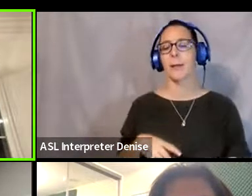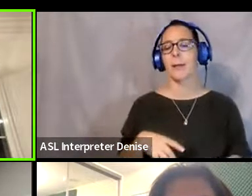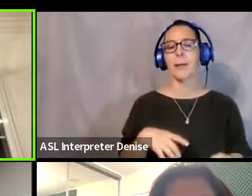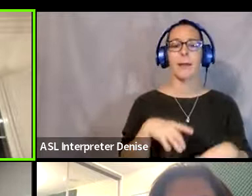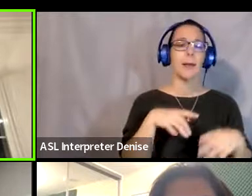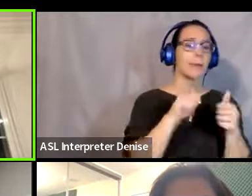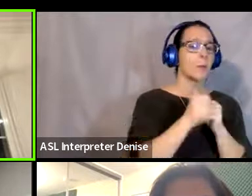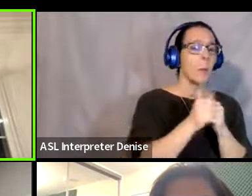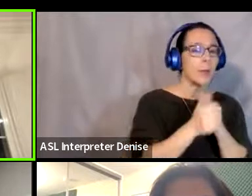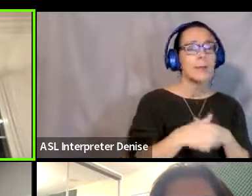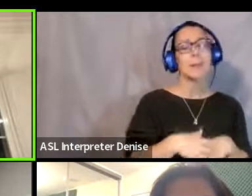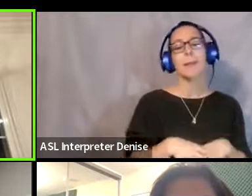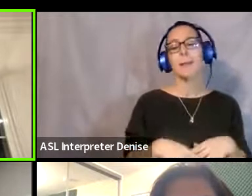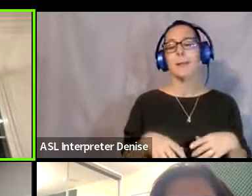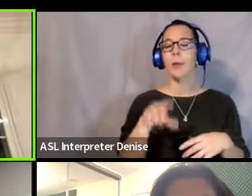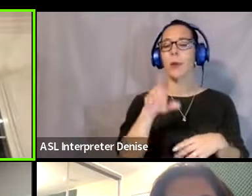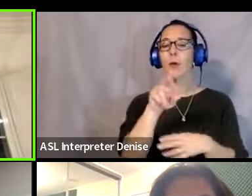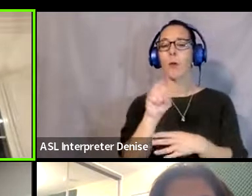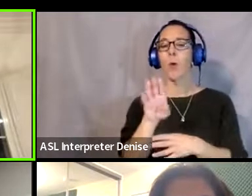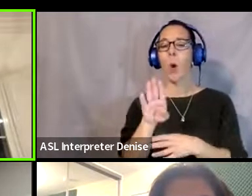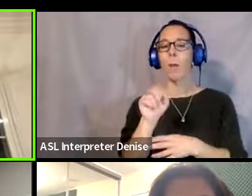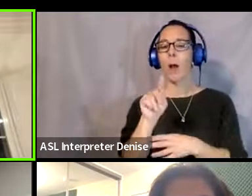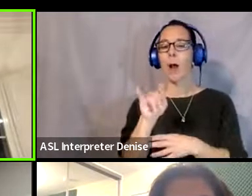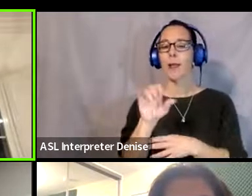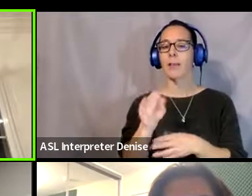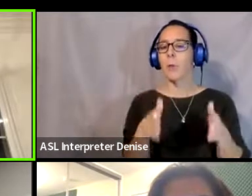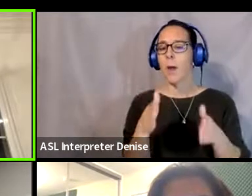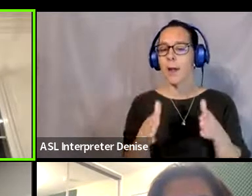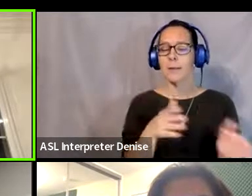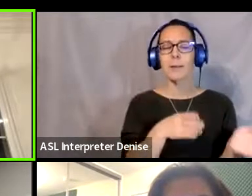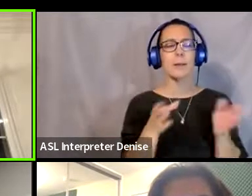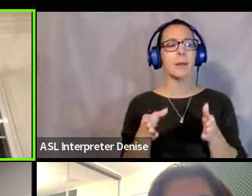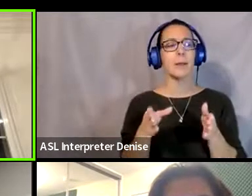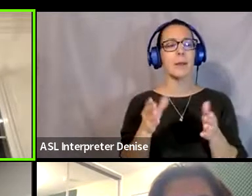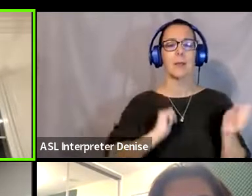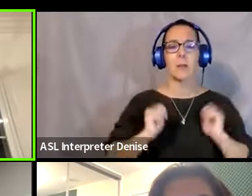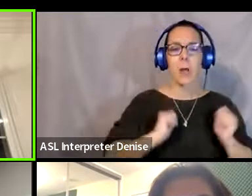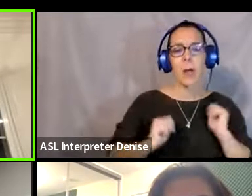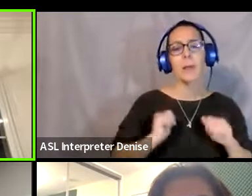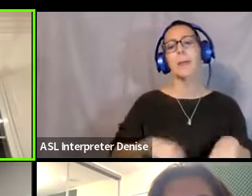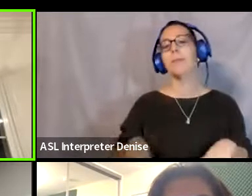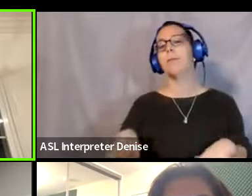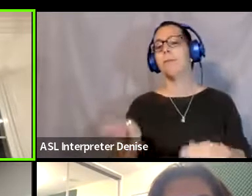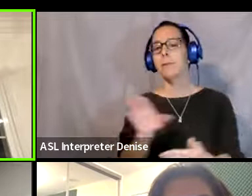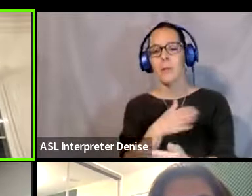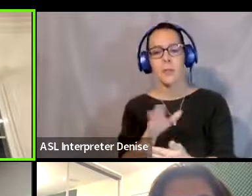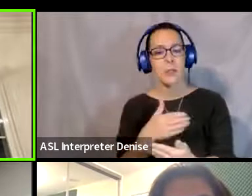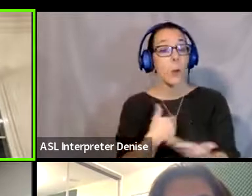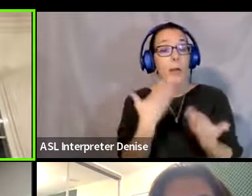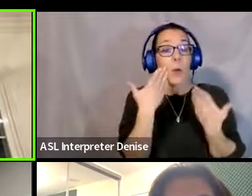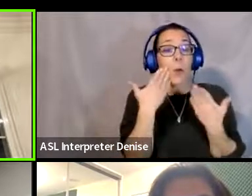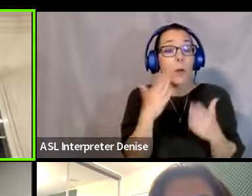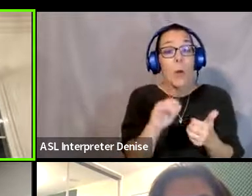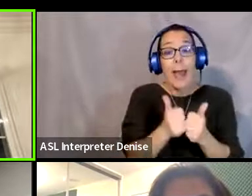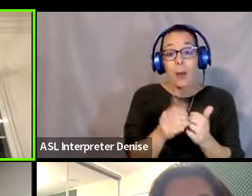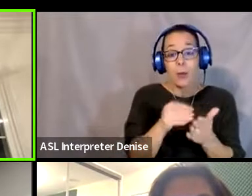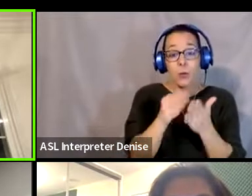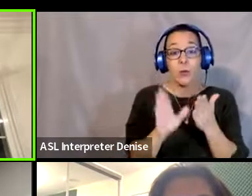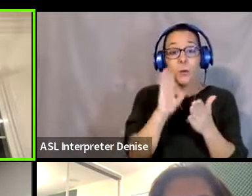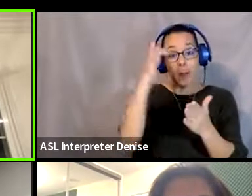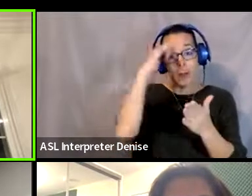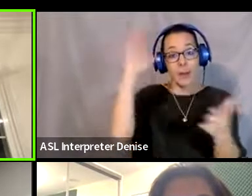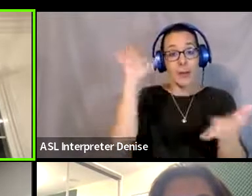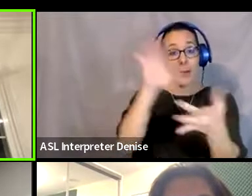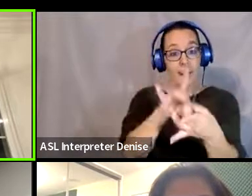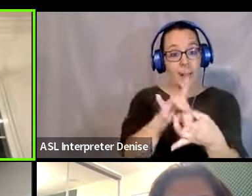robotics, whether it's going to be drama or music. We never know what our students are going to connect to, but it's our responsibility to provide